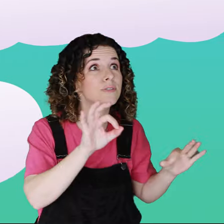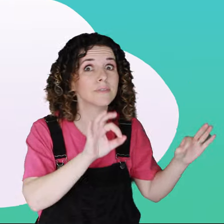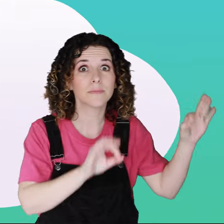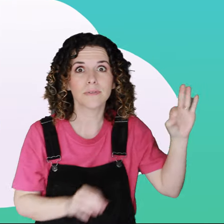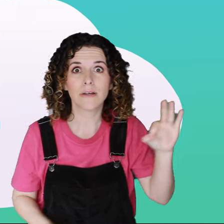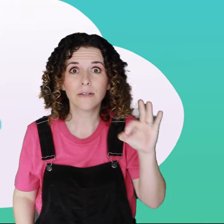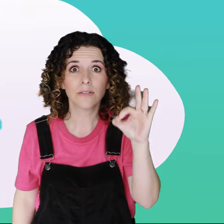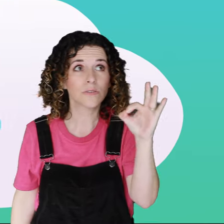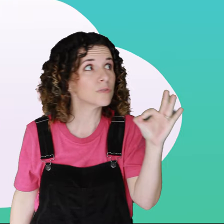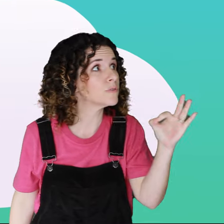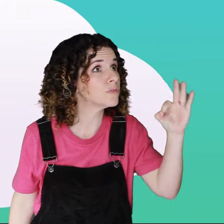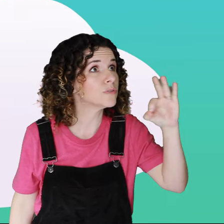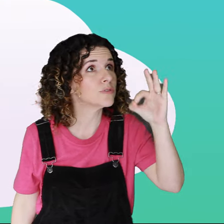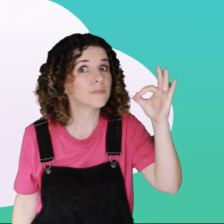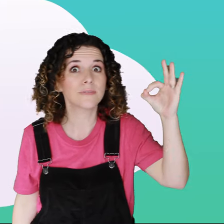Buzz. Buzz.